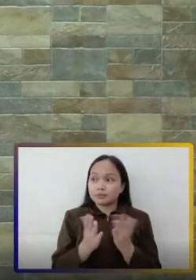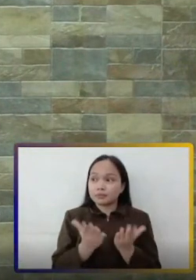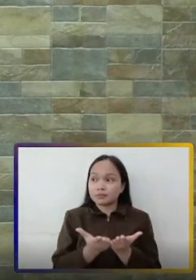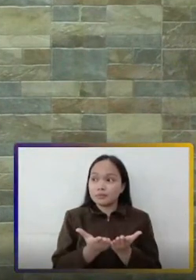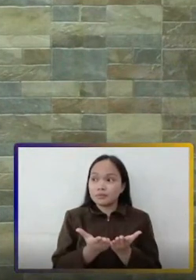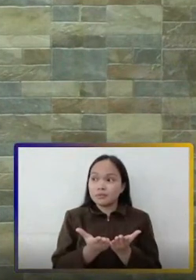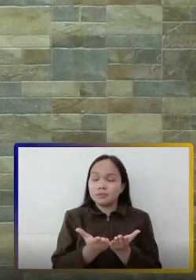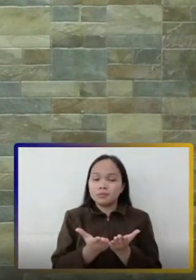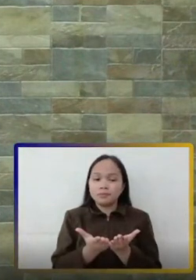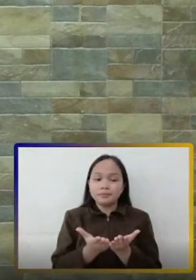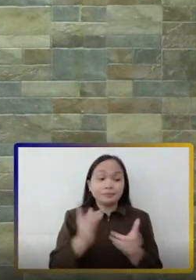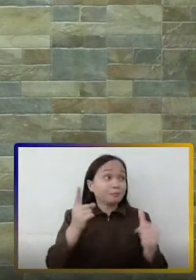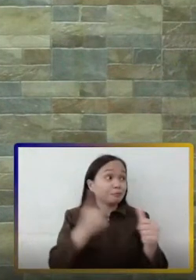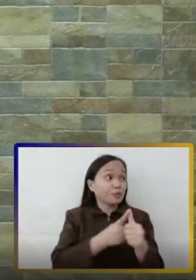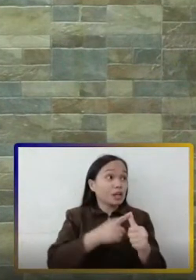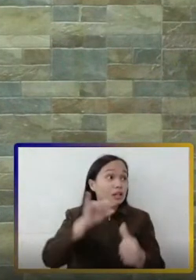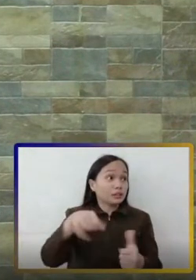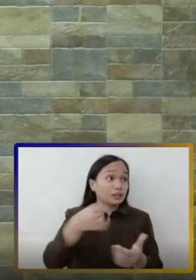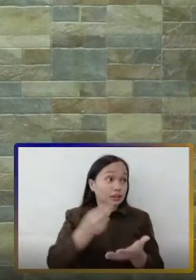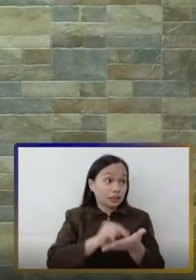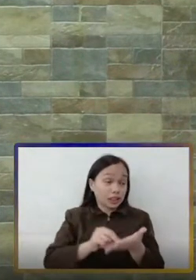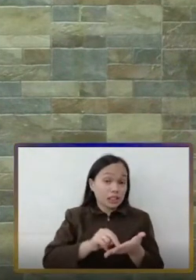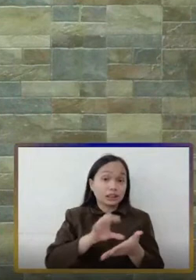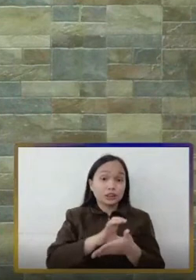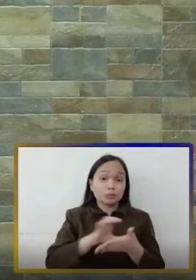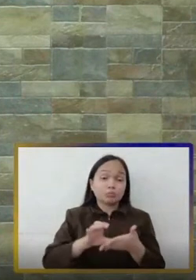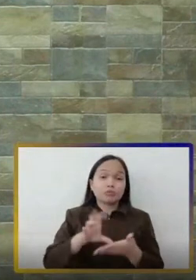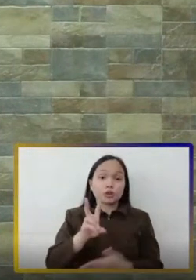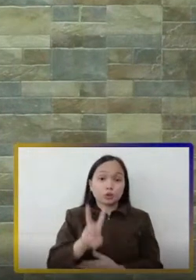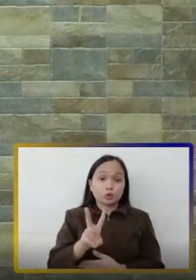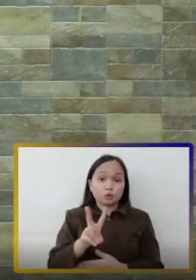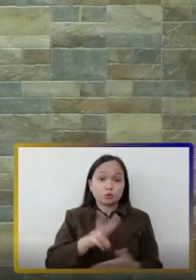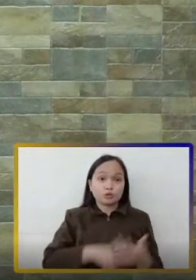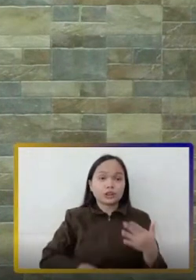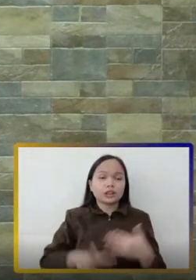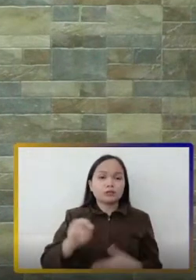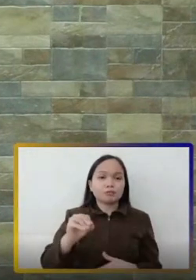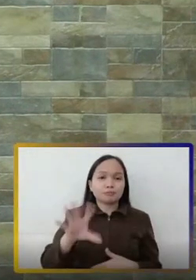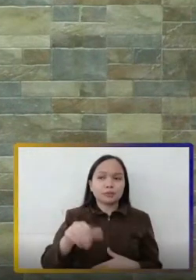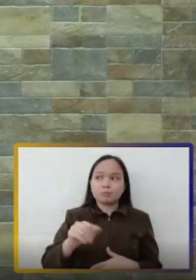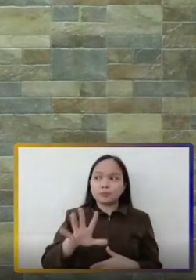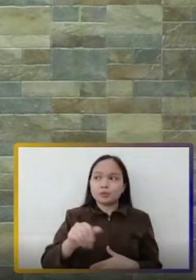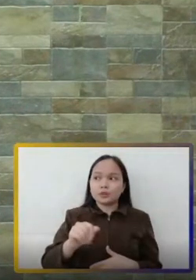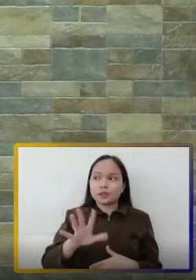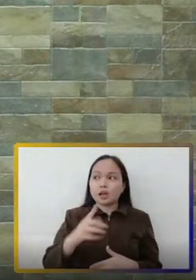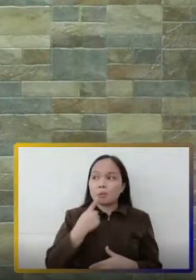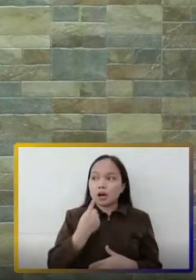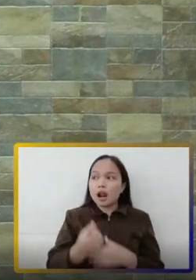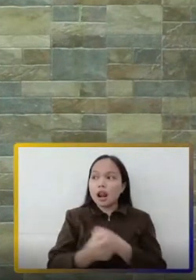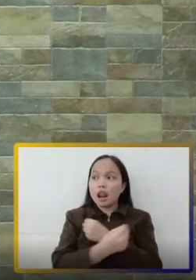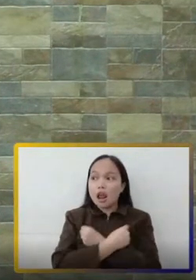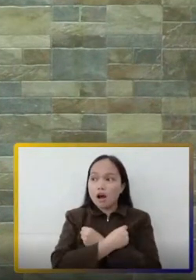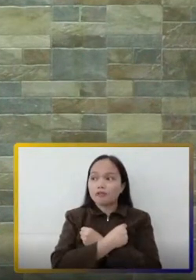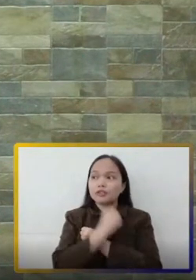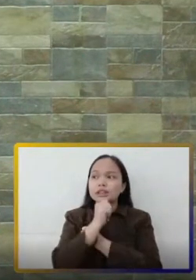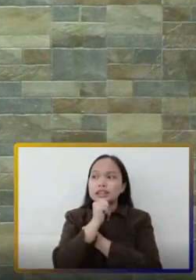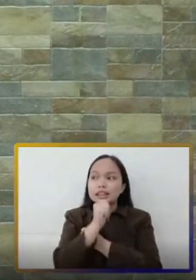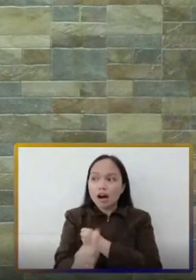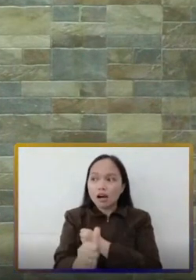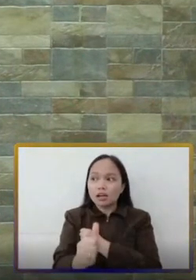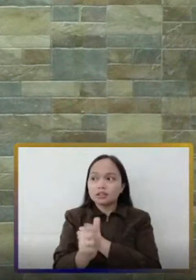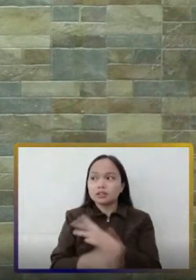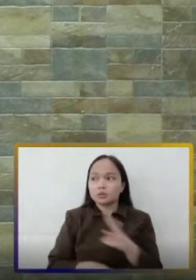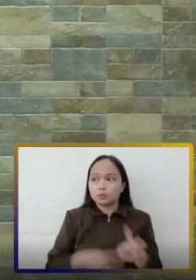Notice what the Bible says in 1 John chapter 2 in verse number 15. Love not the